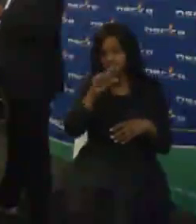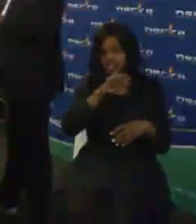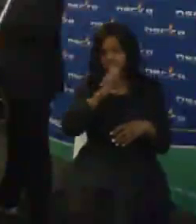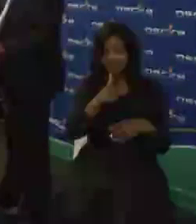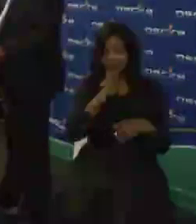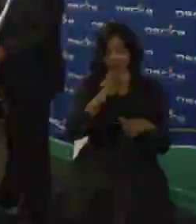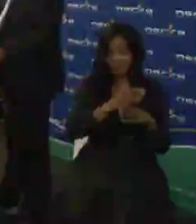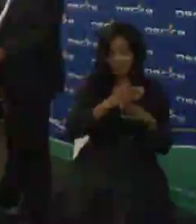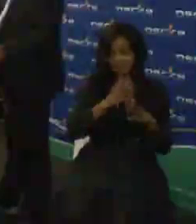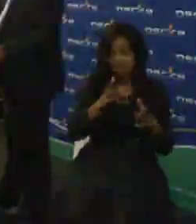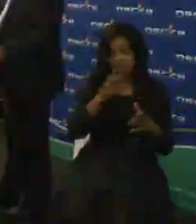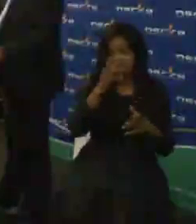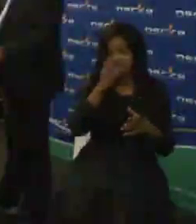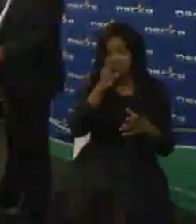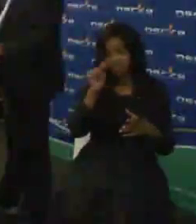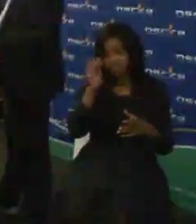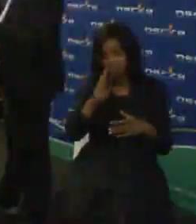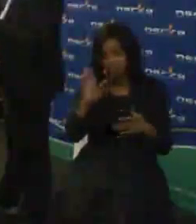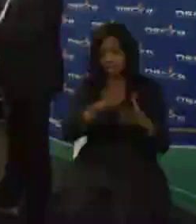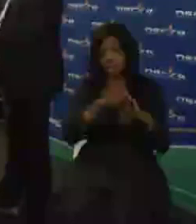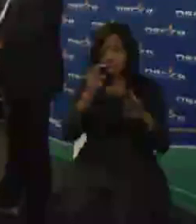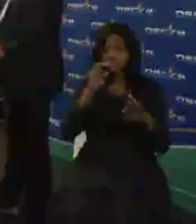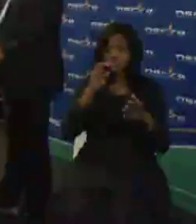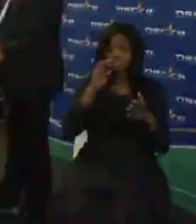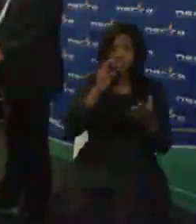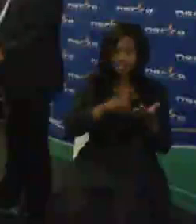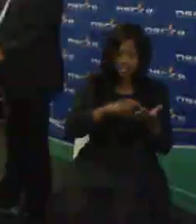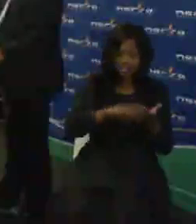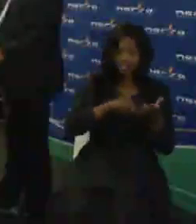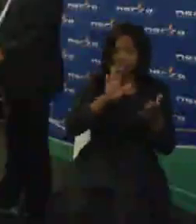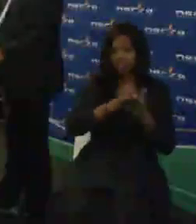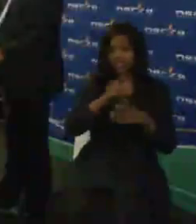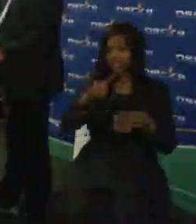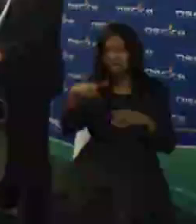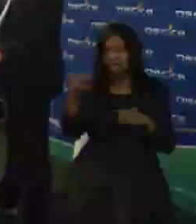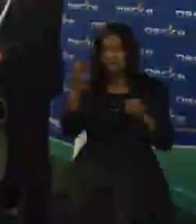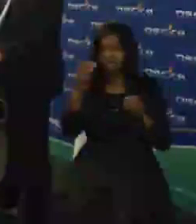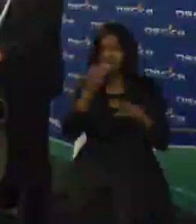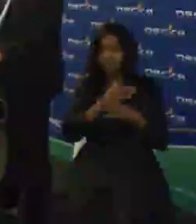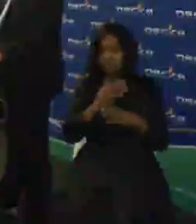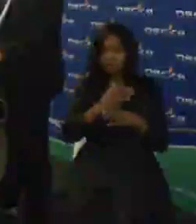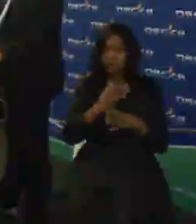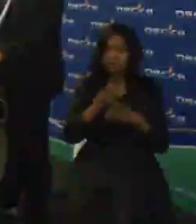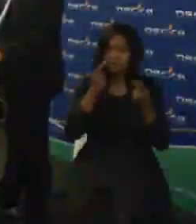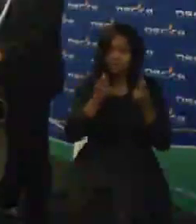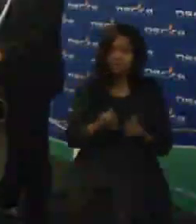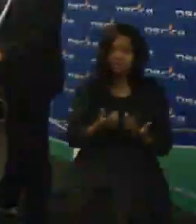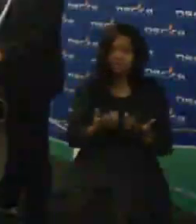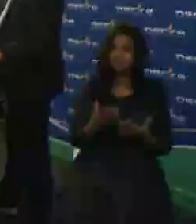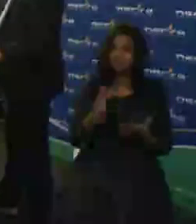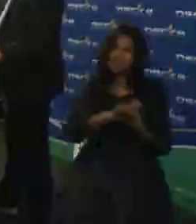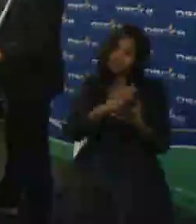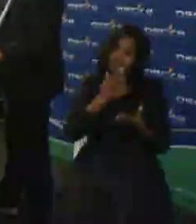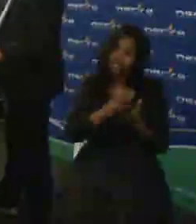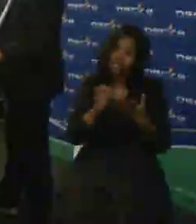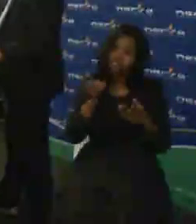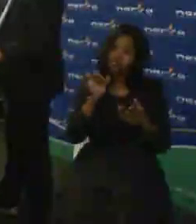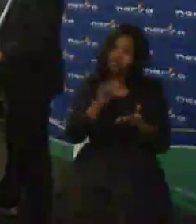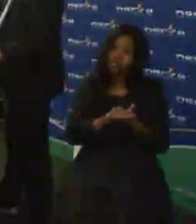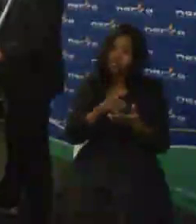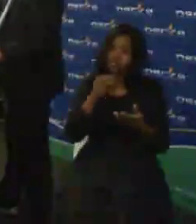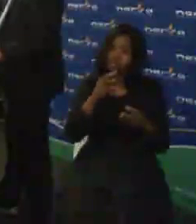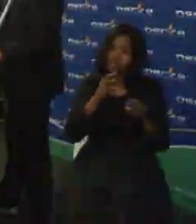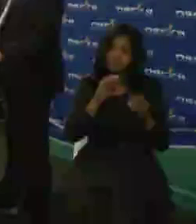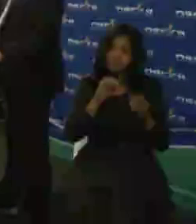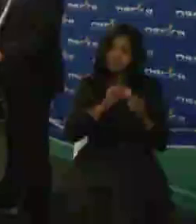and literally dealing with the rear debt and your other operating costs. The sum of that just on OPEX, Chairperson, if I leave